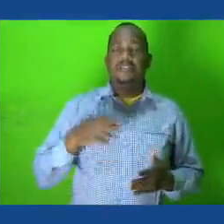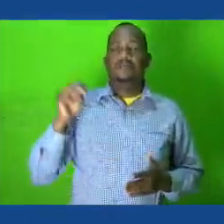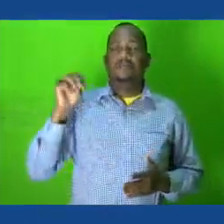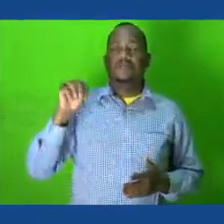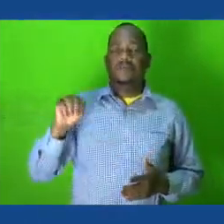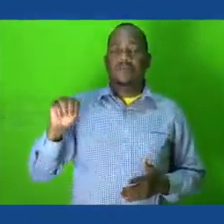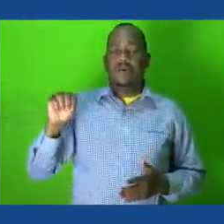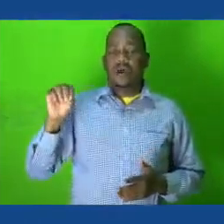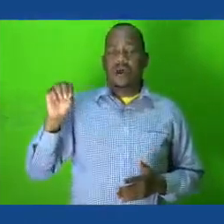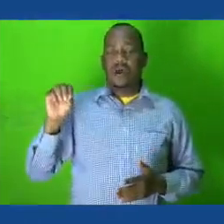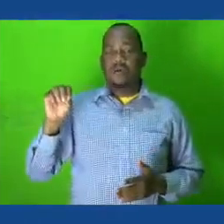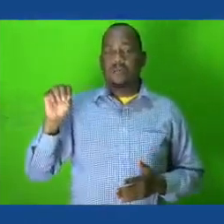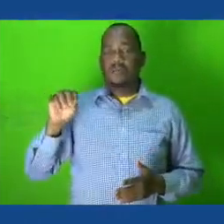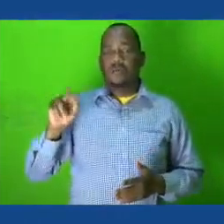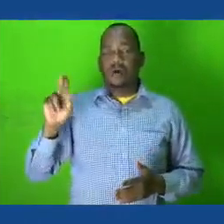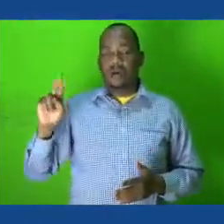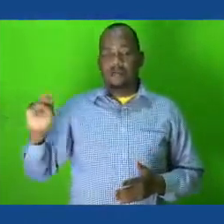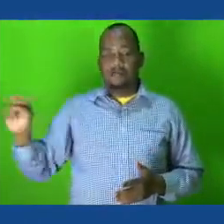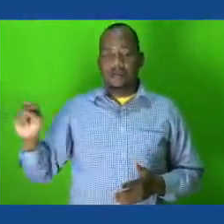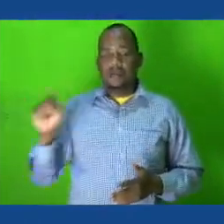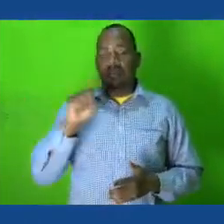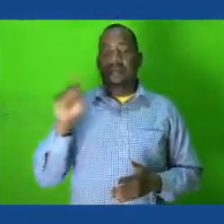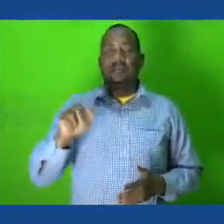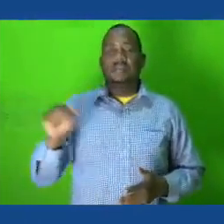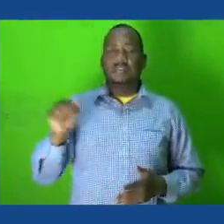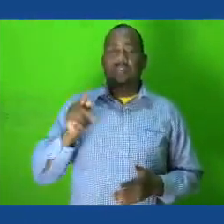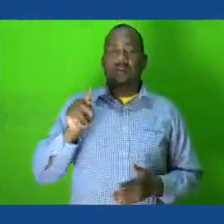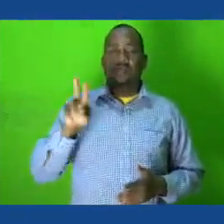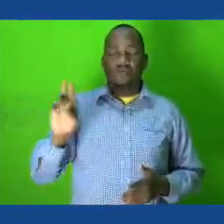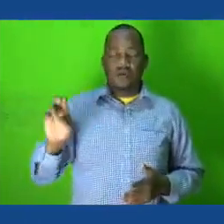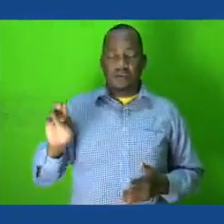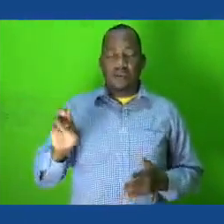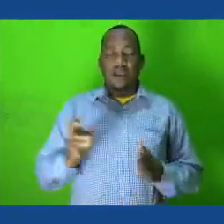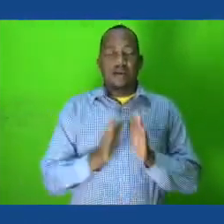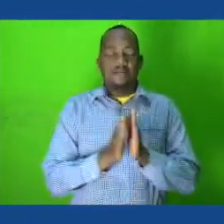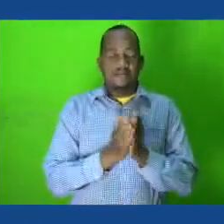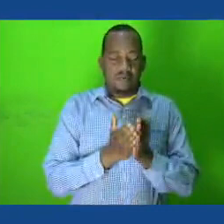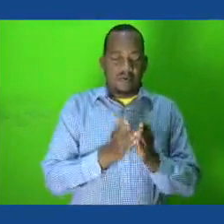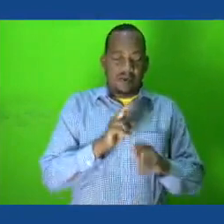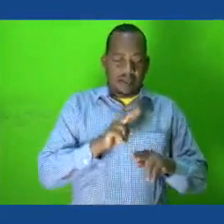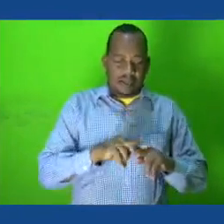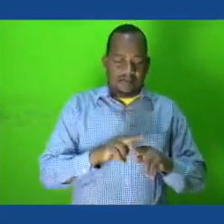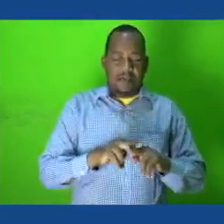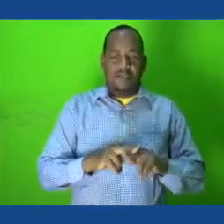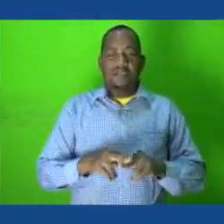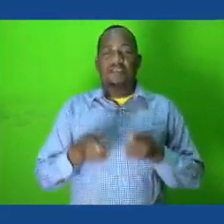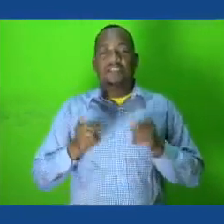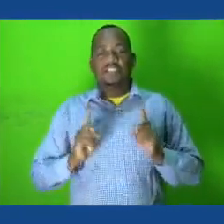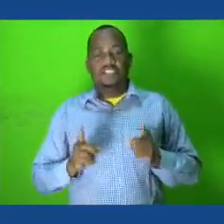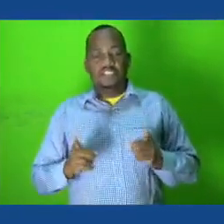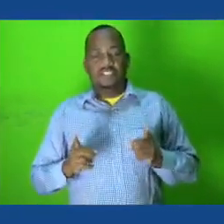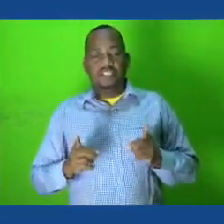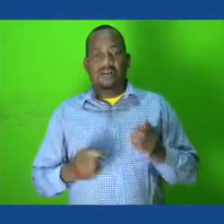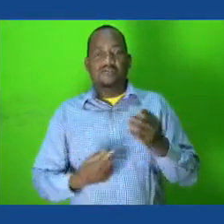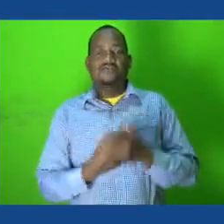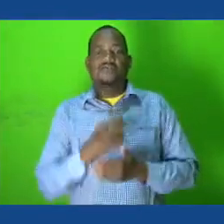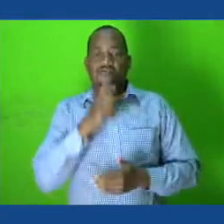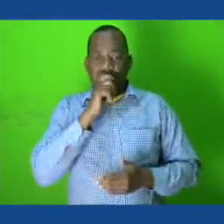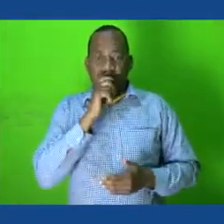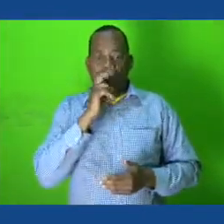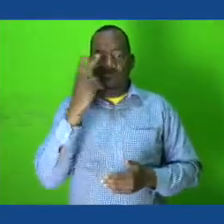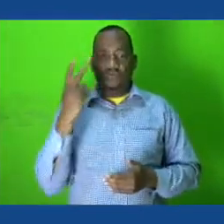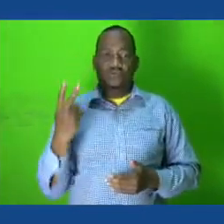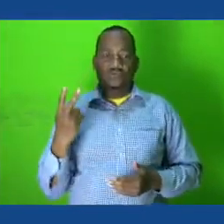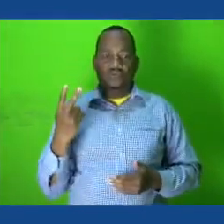My name is Muhammad Zakwani Muhammad. I'm a bookkeeping teacher at Form 2 class. Topic today